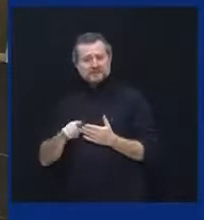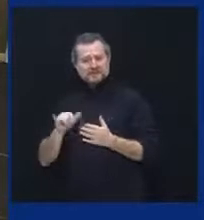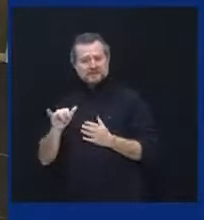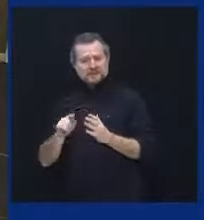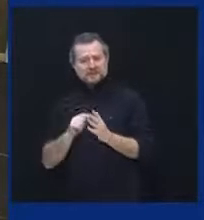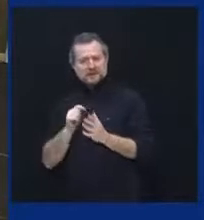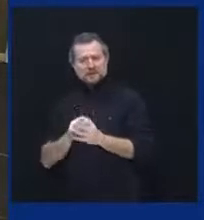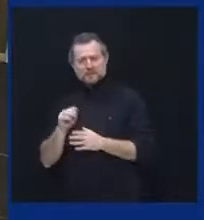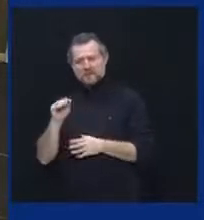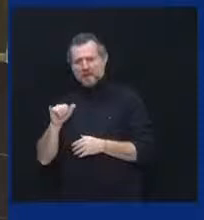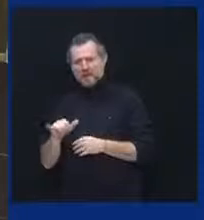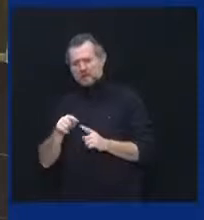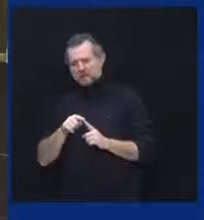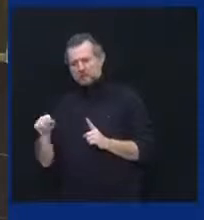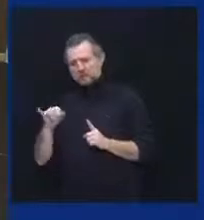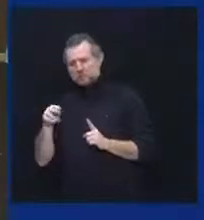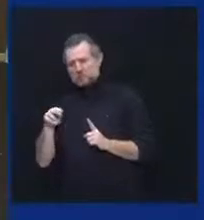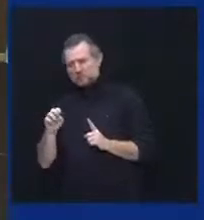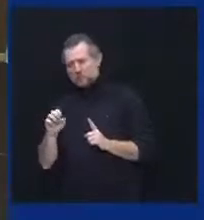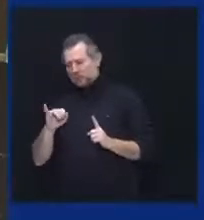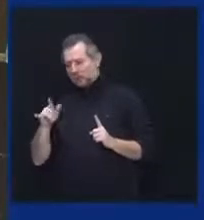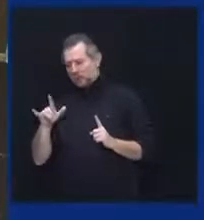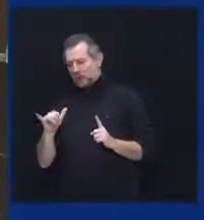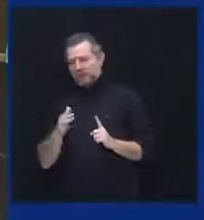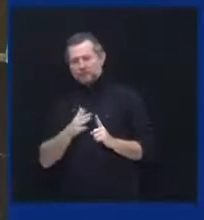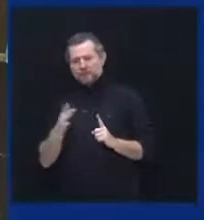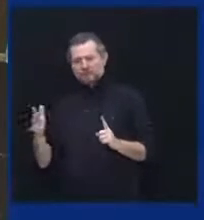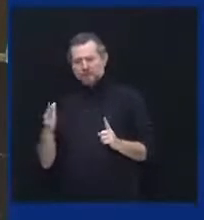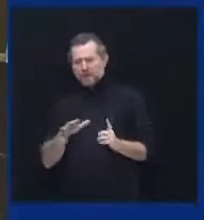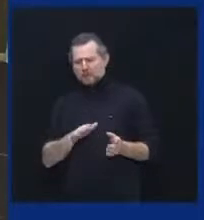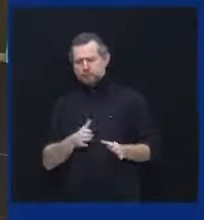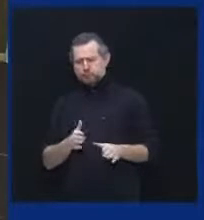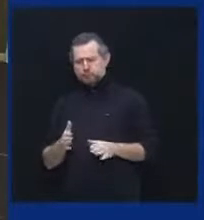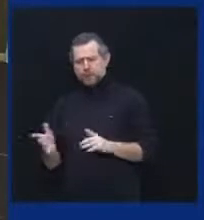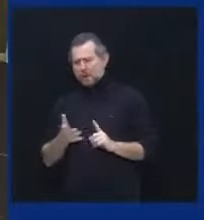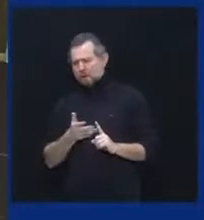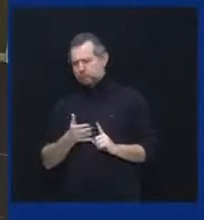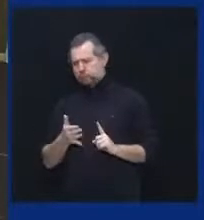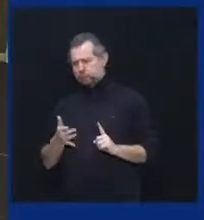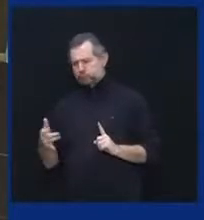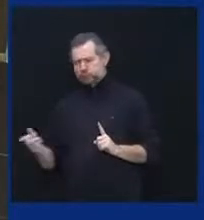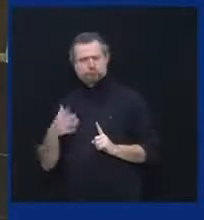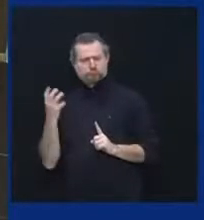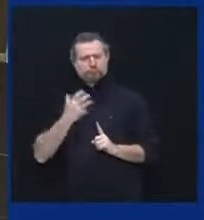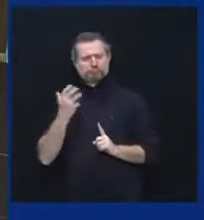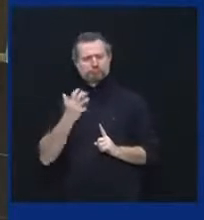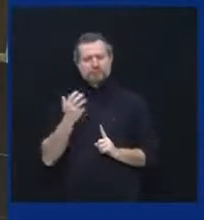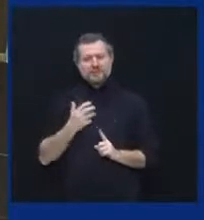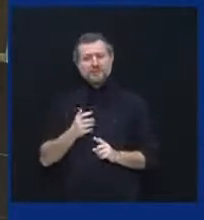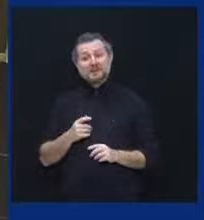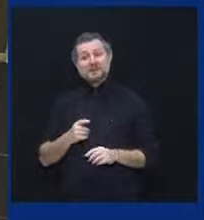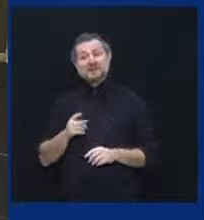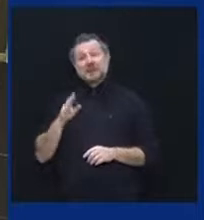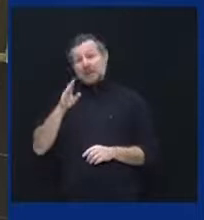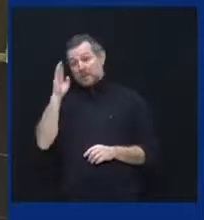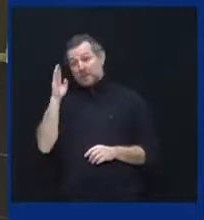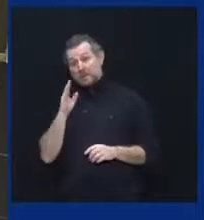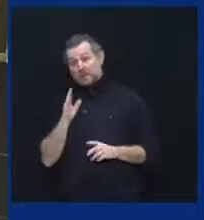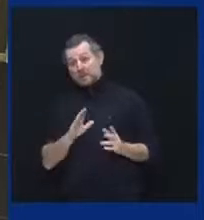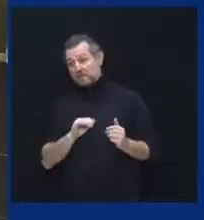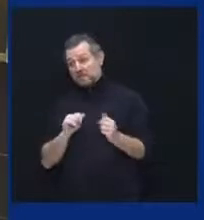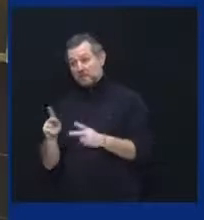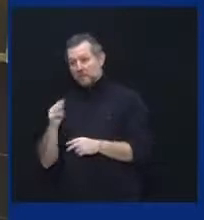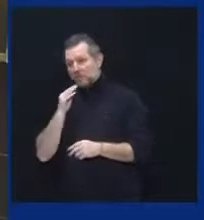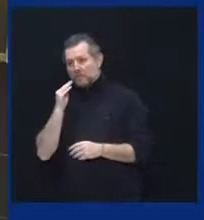May, June, and July, when the deaths were so high, and folks weren't segregated when they came from the hospital back to the nursing